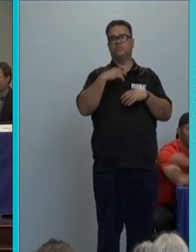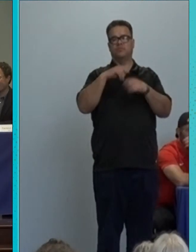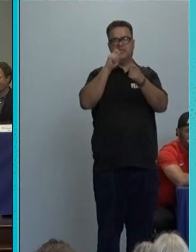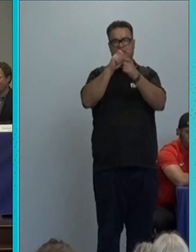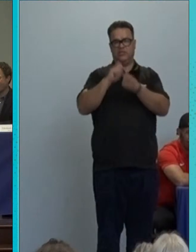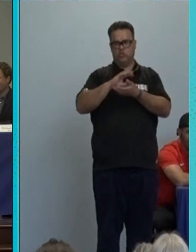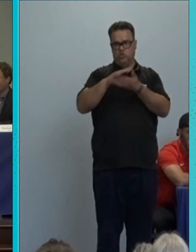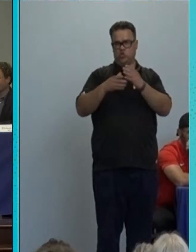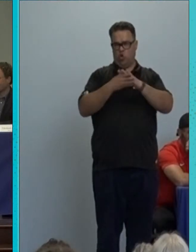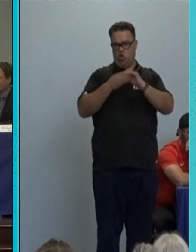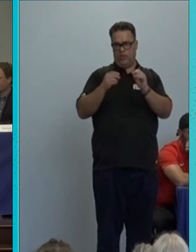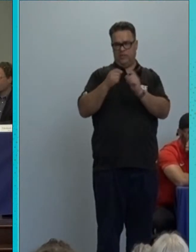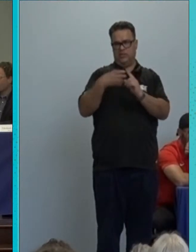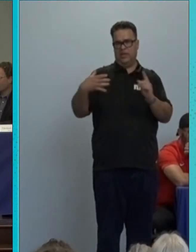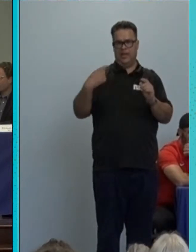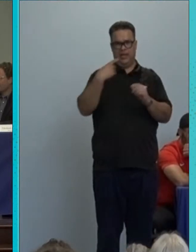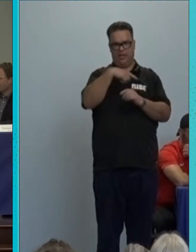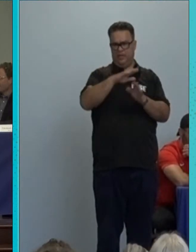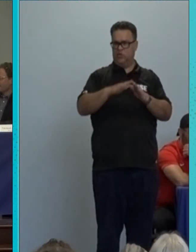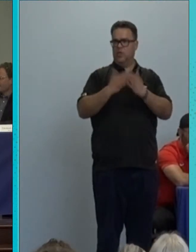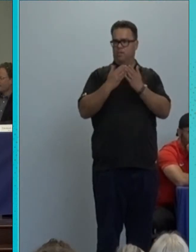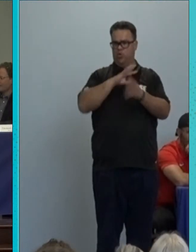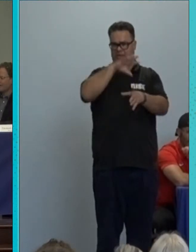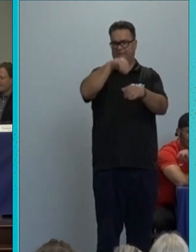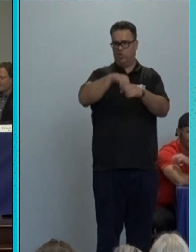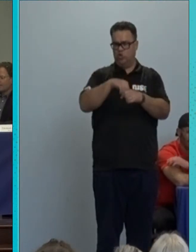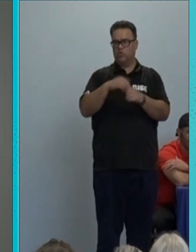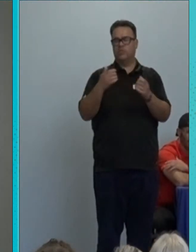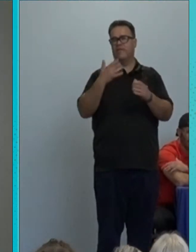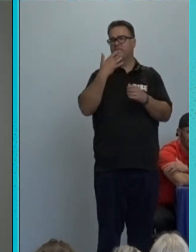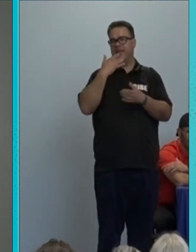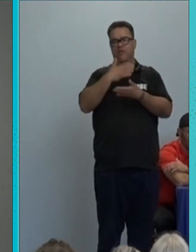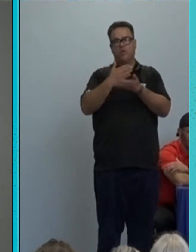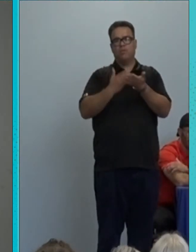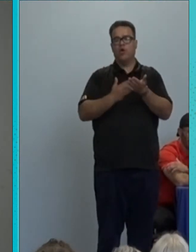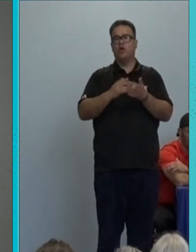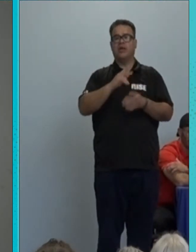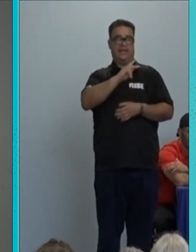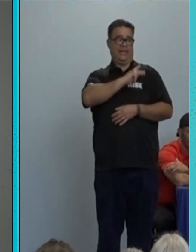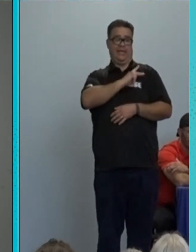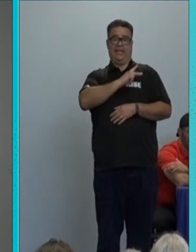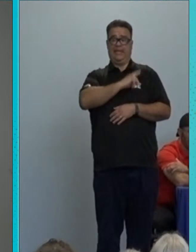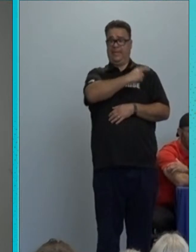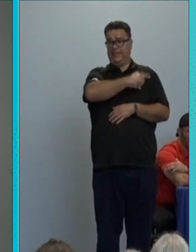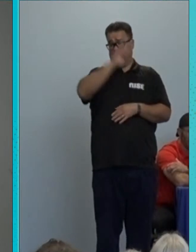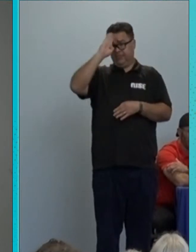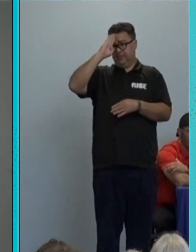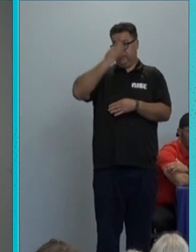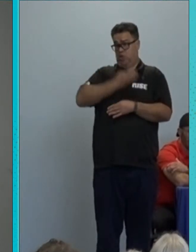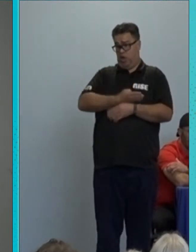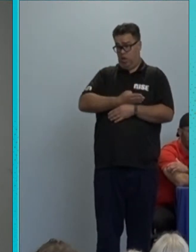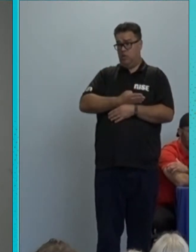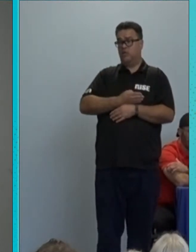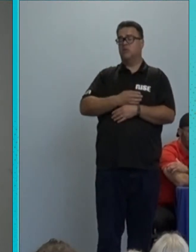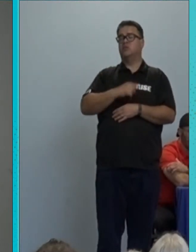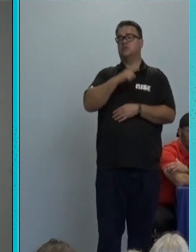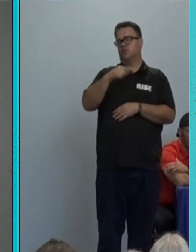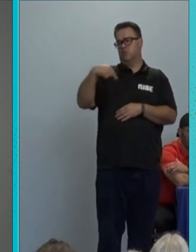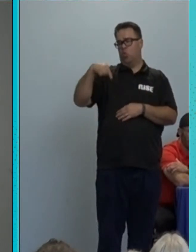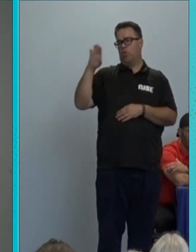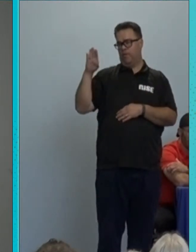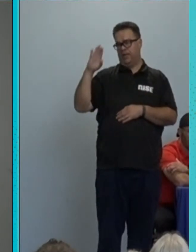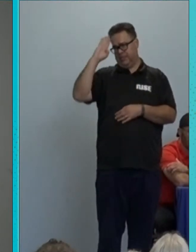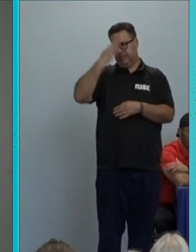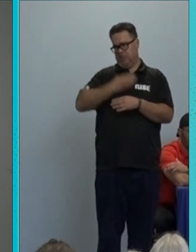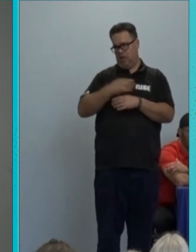details, I think, in the entire book is when Keith's son, Trevin, the